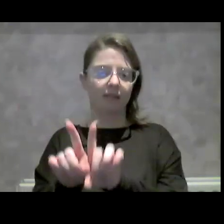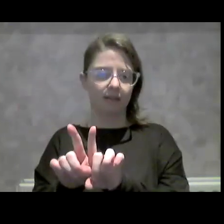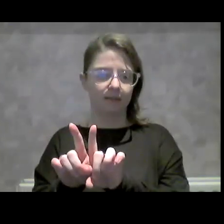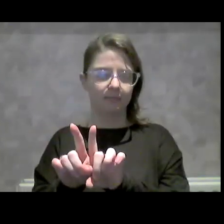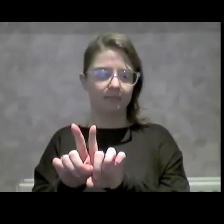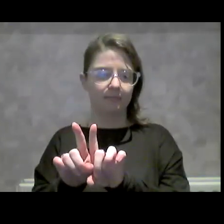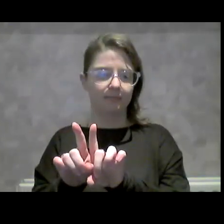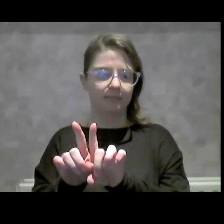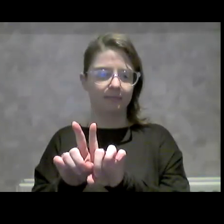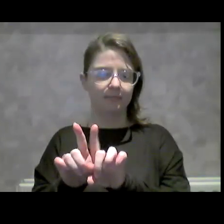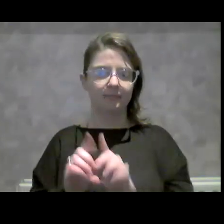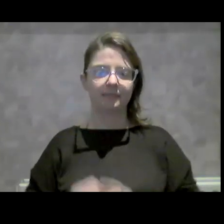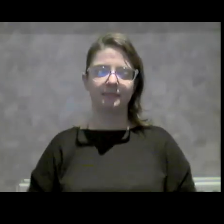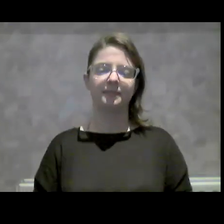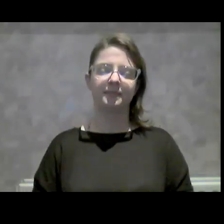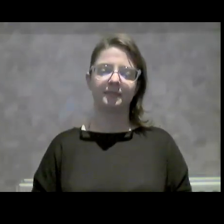Thank you.